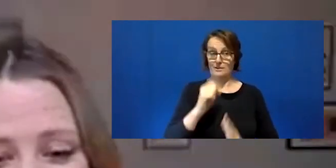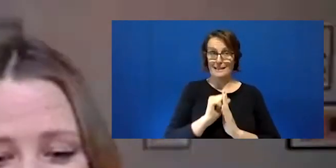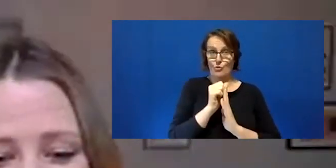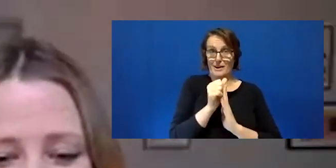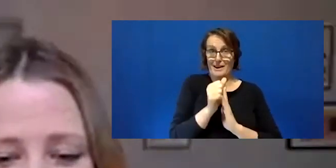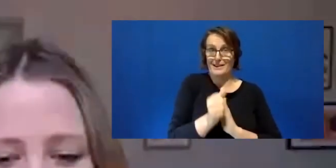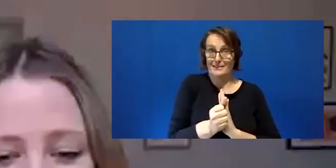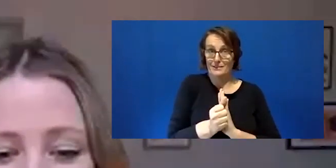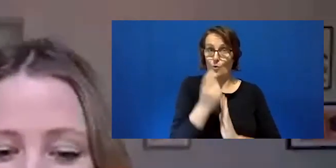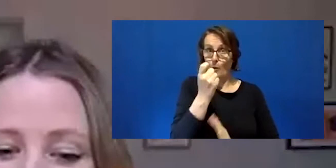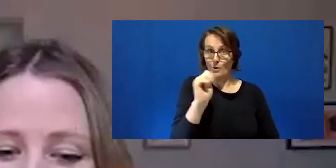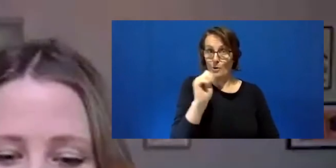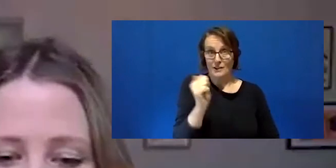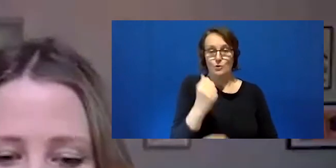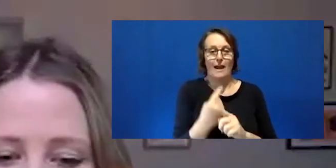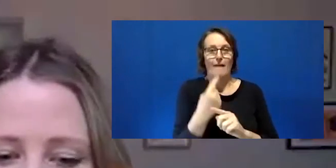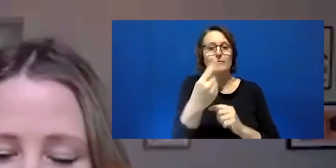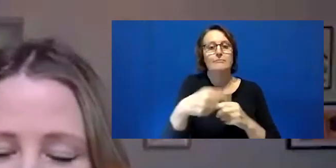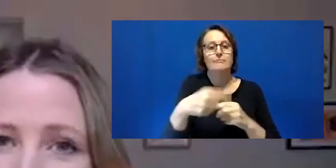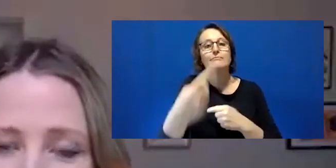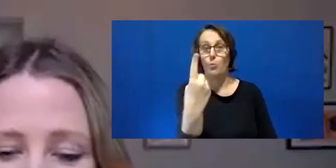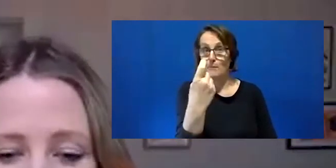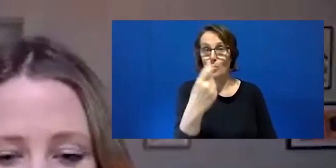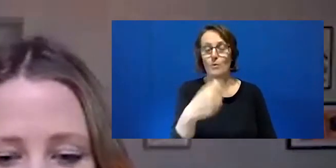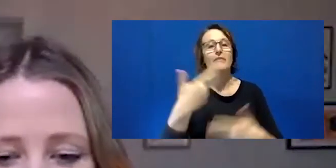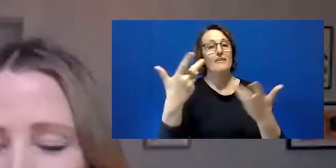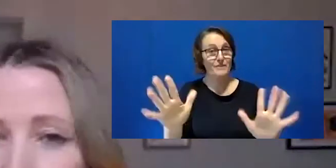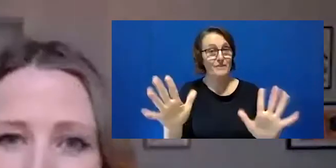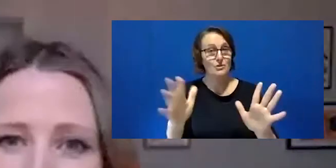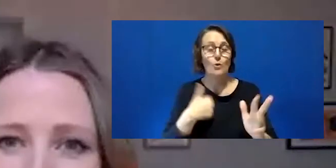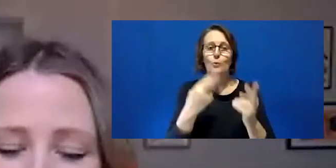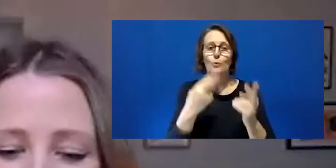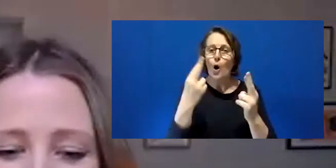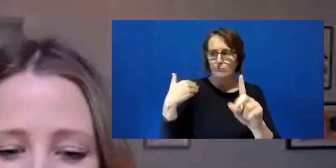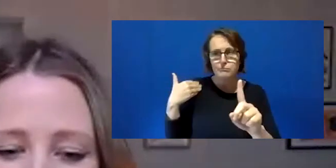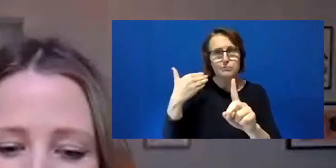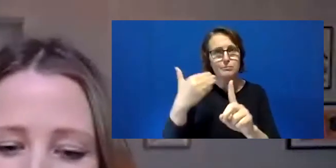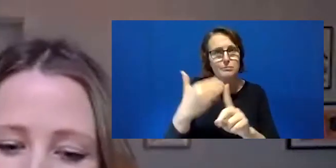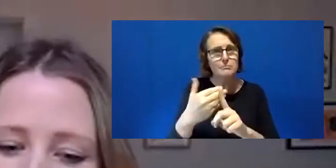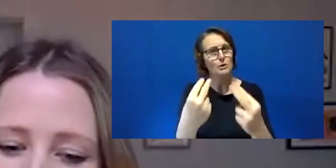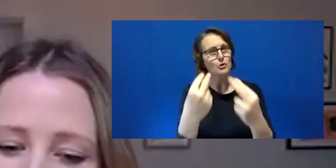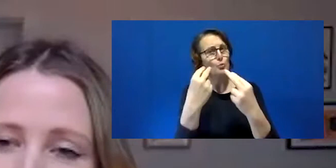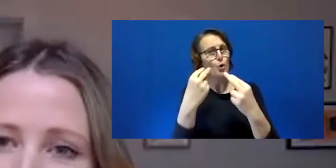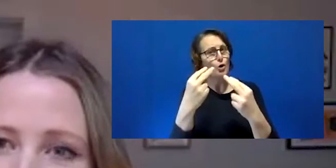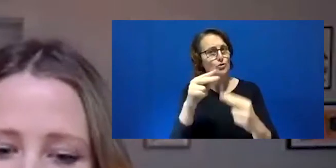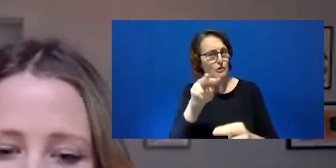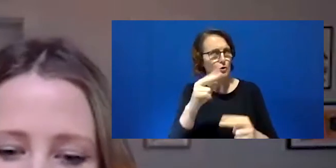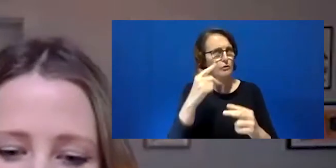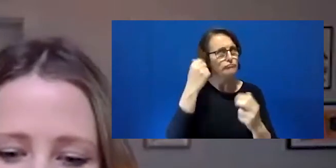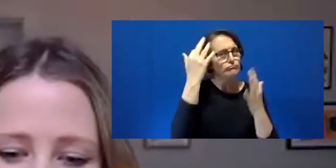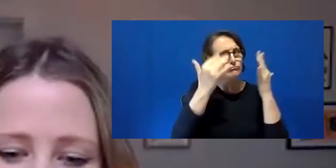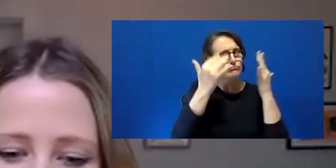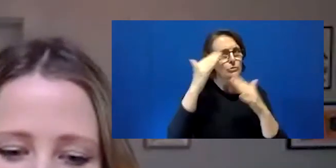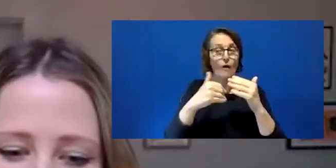session, we hope that you have found these webinars, which have explored leadership, artistic, and digital adaptation, to be a